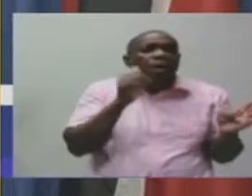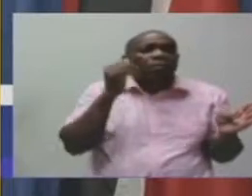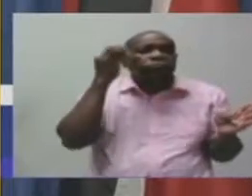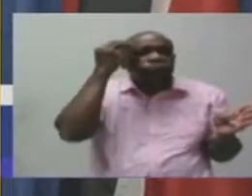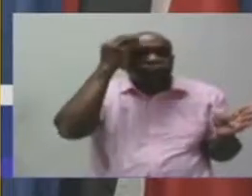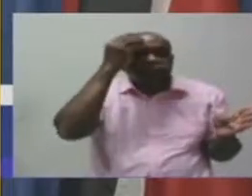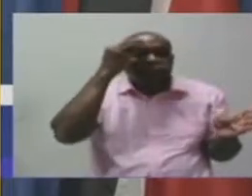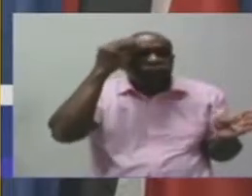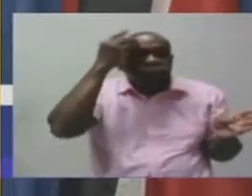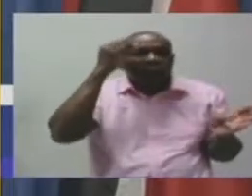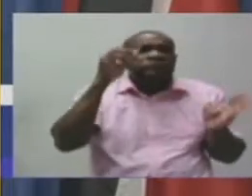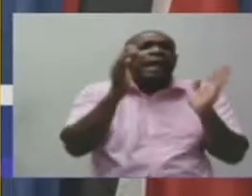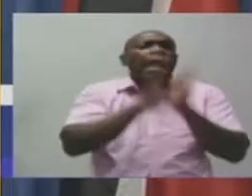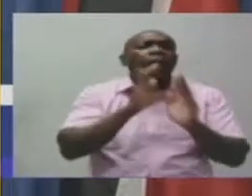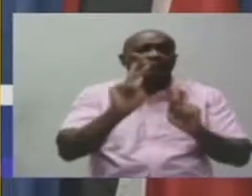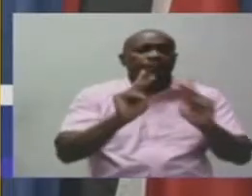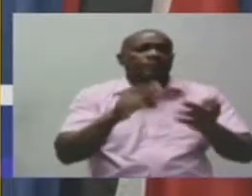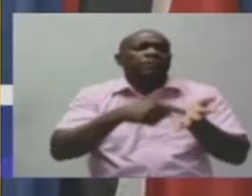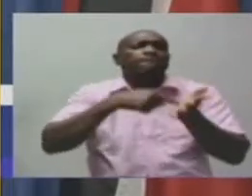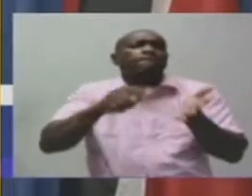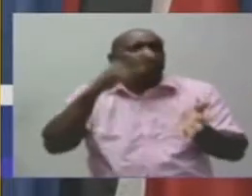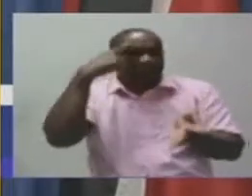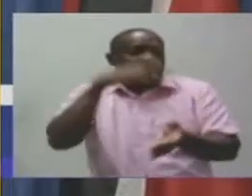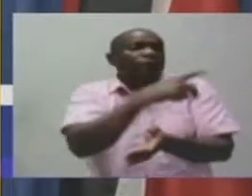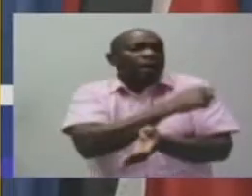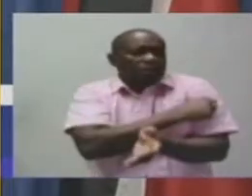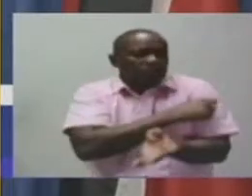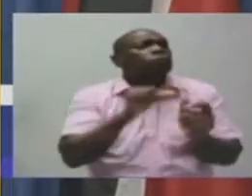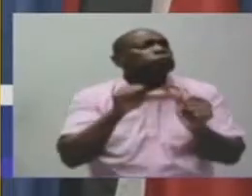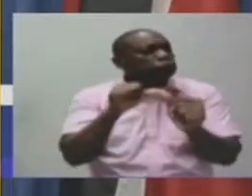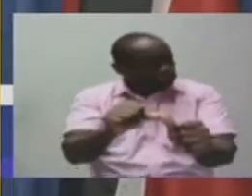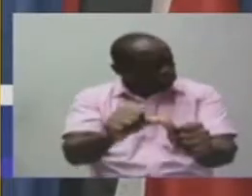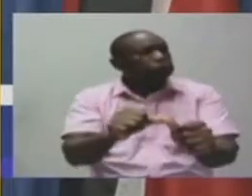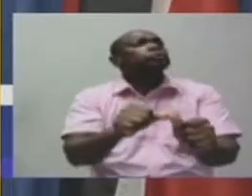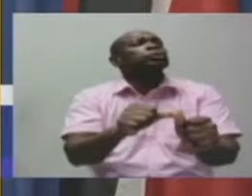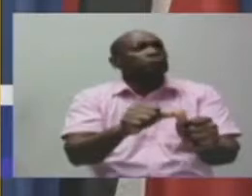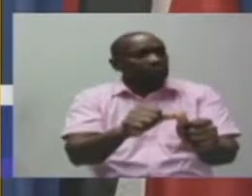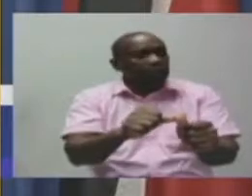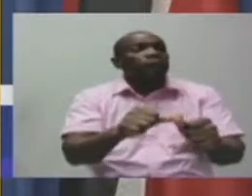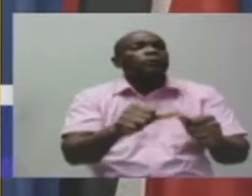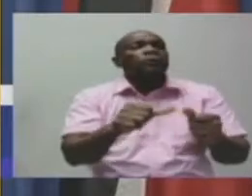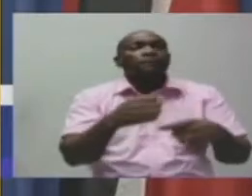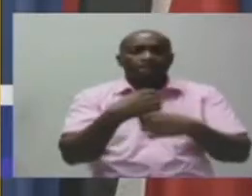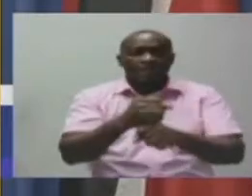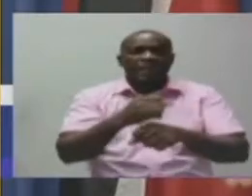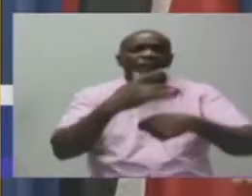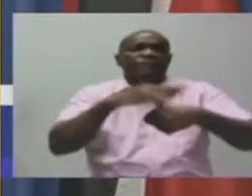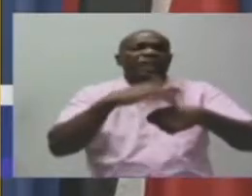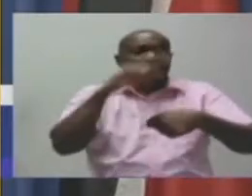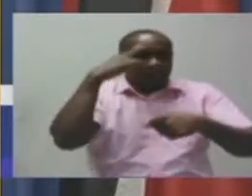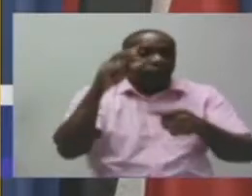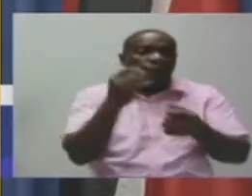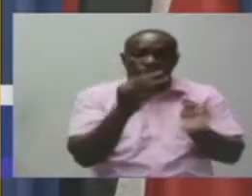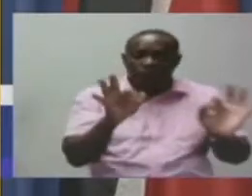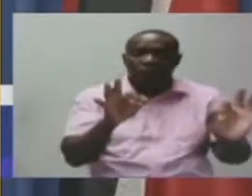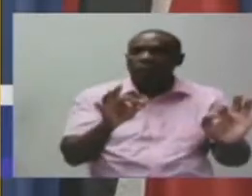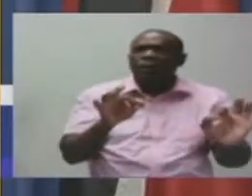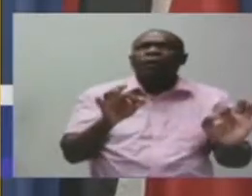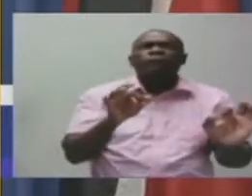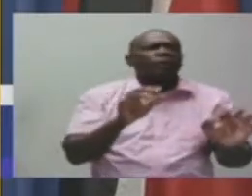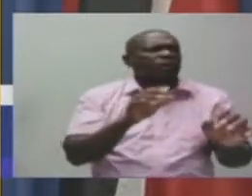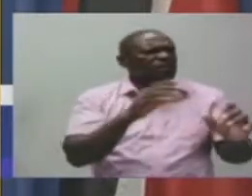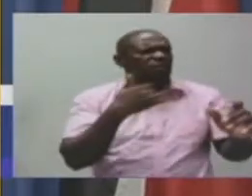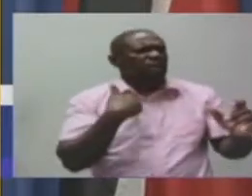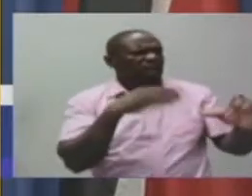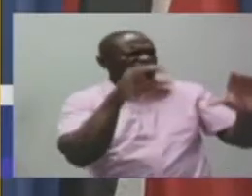asking people to pay for vaccines. We make vaccines available for free. As a matter of fact, we have a stock of vaccines which is available